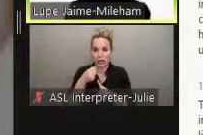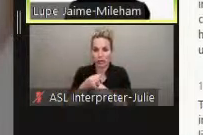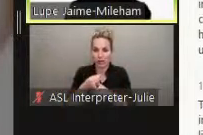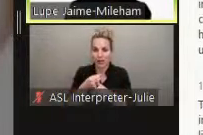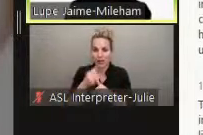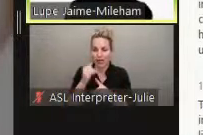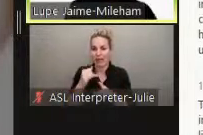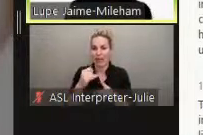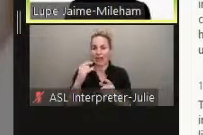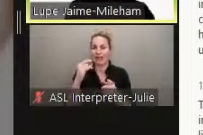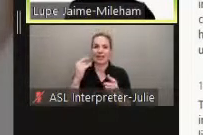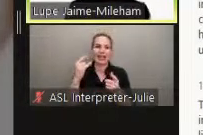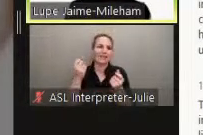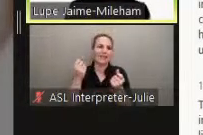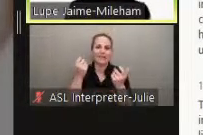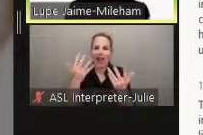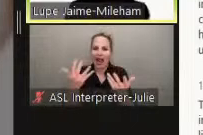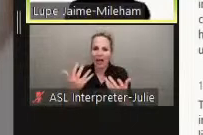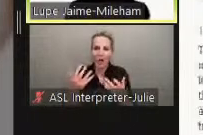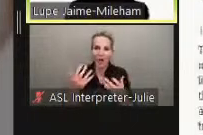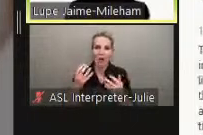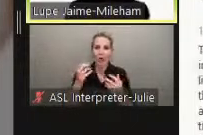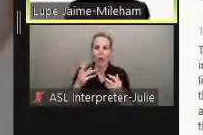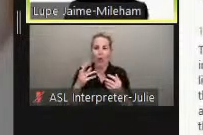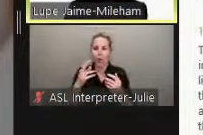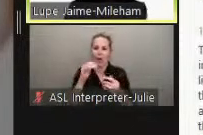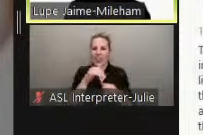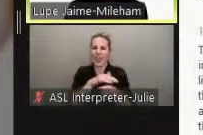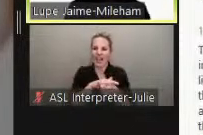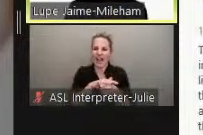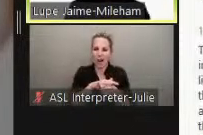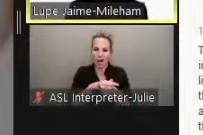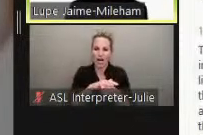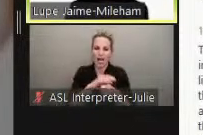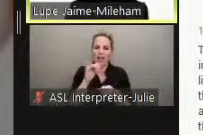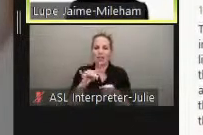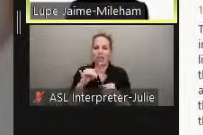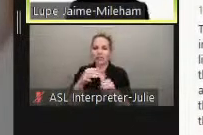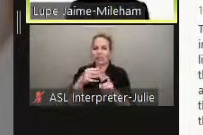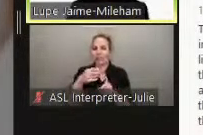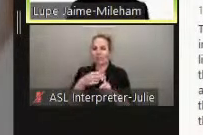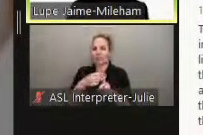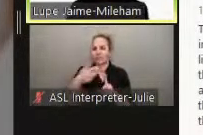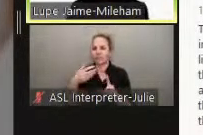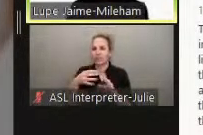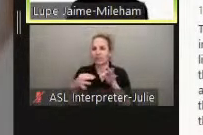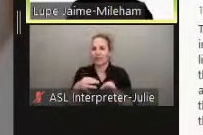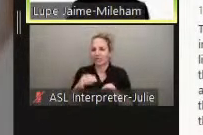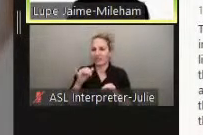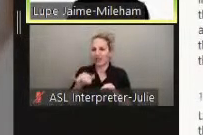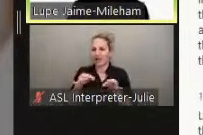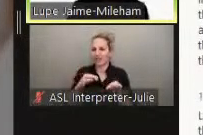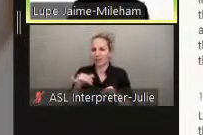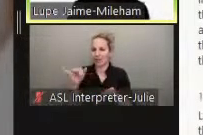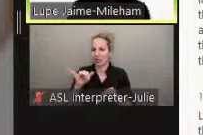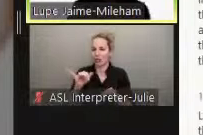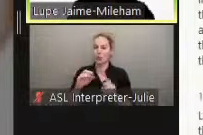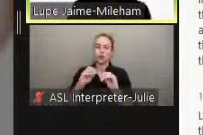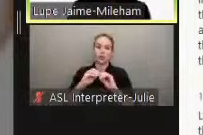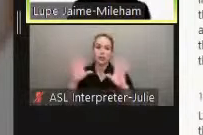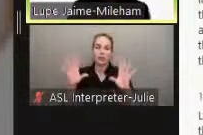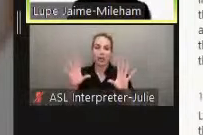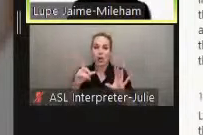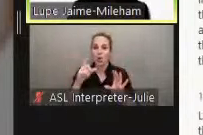declared, like a fire, etc., in regards to that area, and there's a definition of that too. So, so just to clarify, who